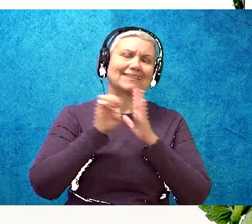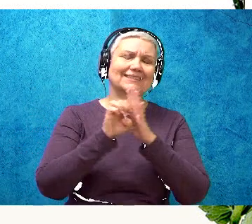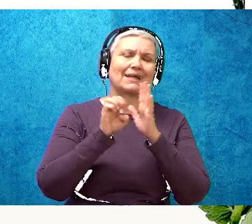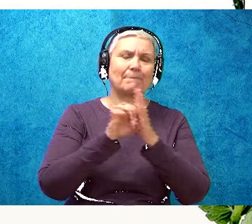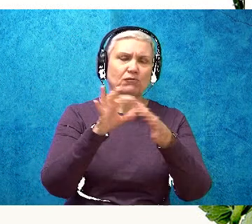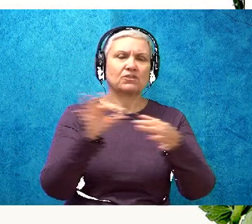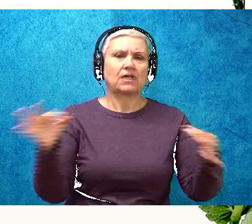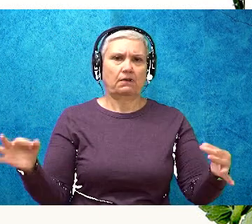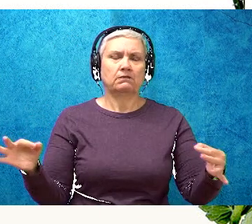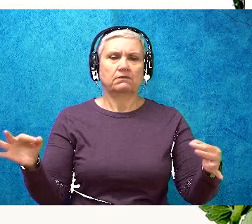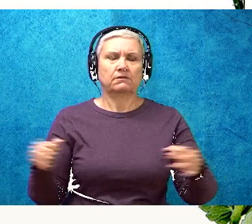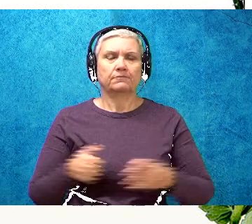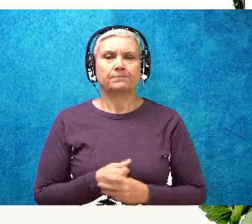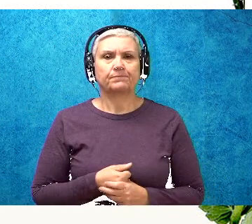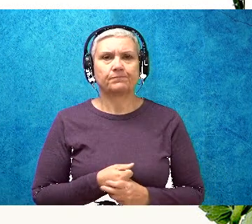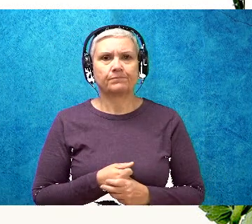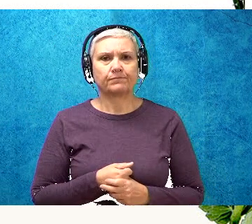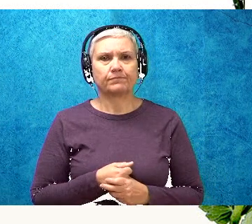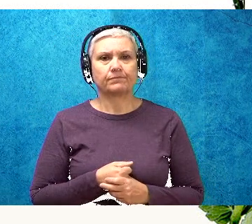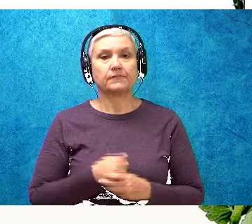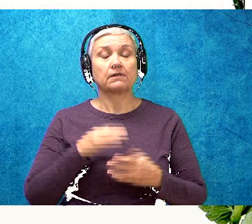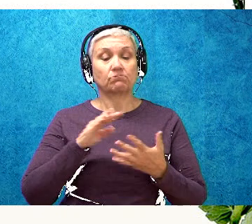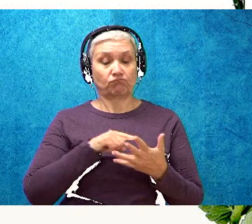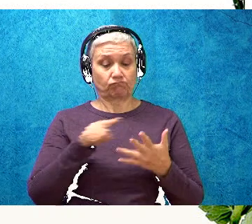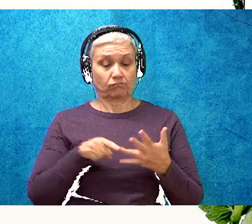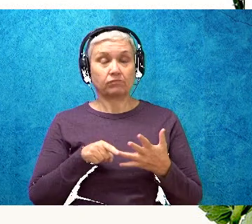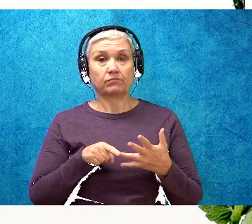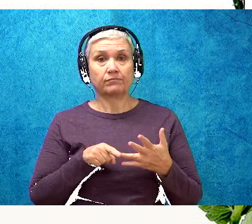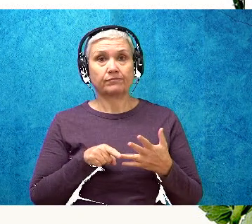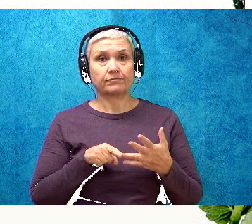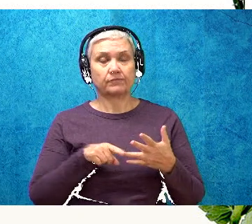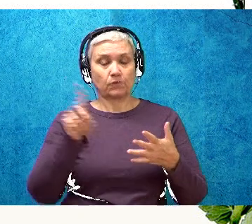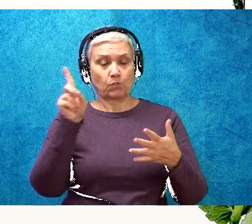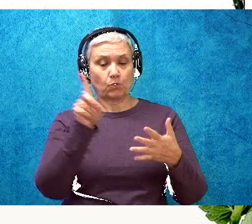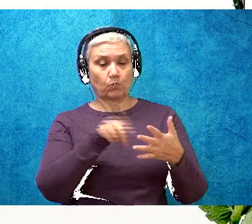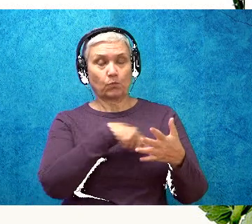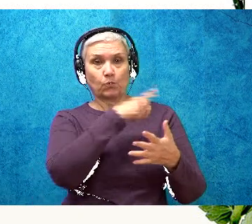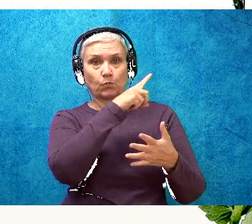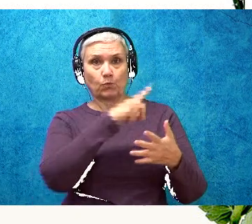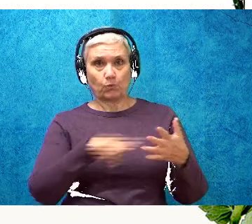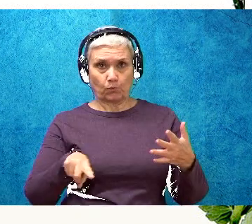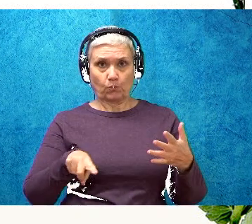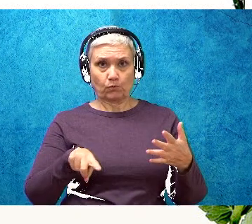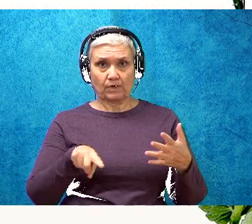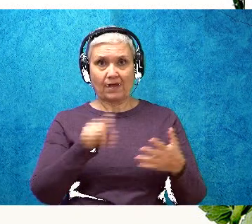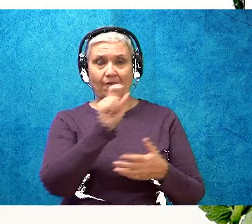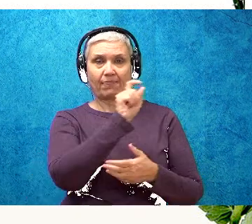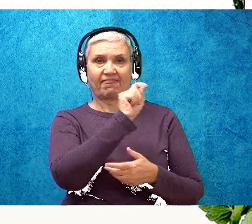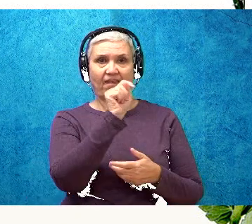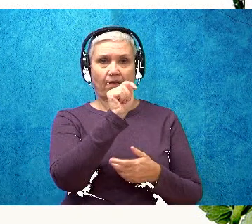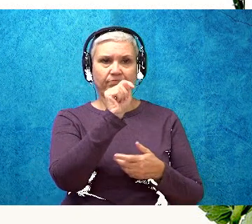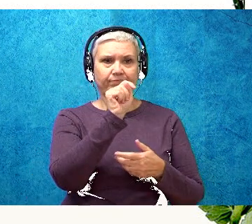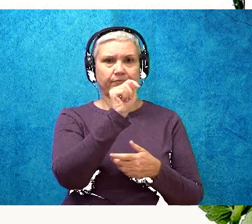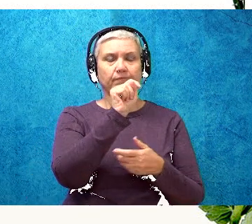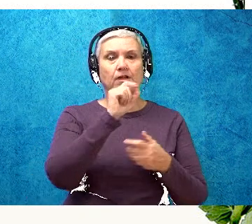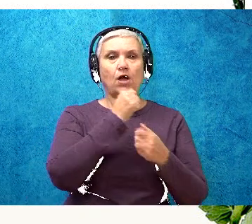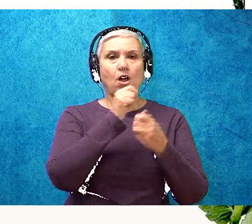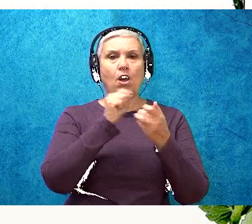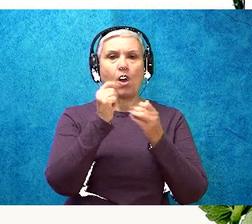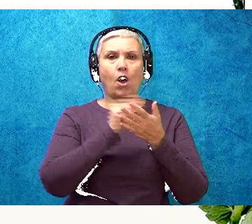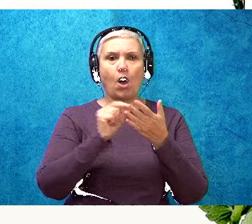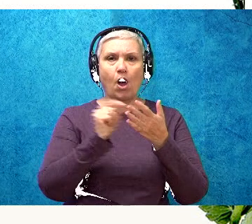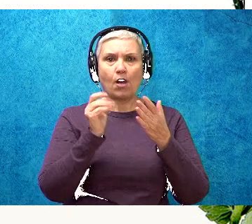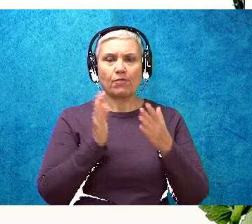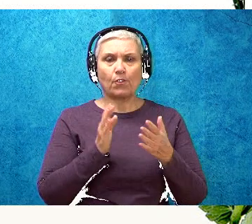sentence, all right? And then the next thing is we cross out the author believes that. And then we have